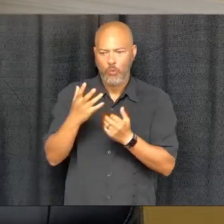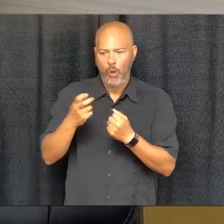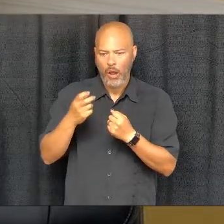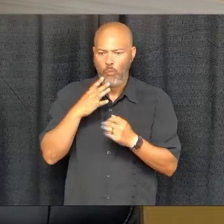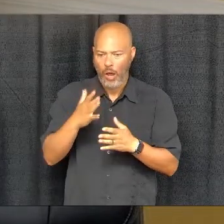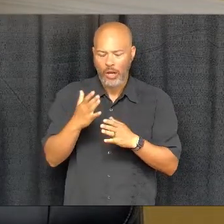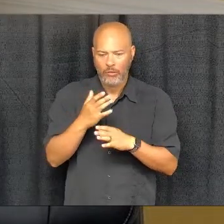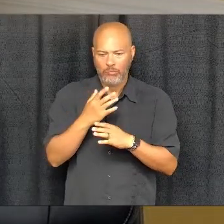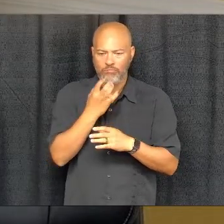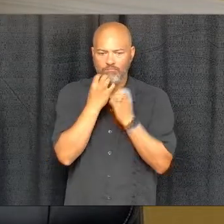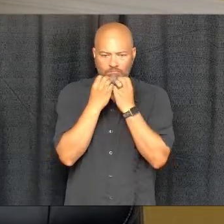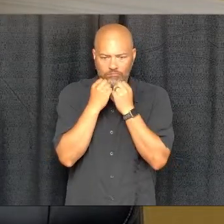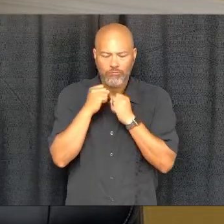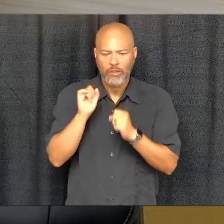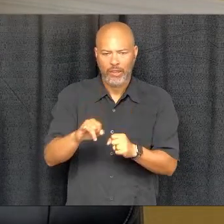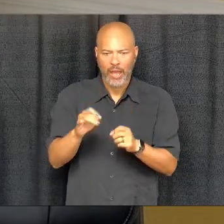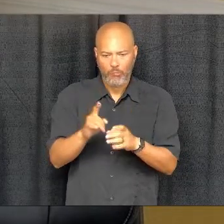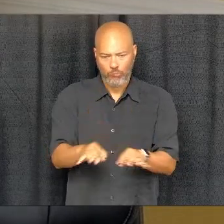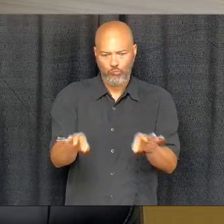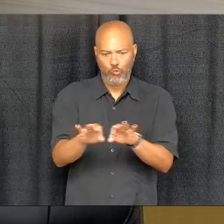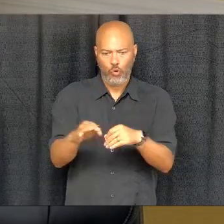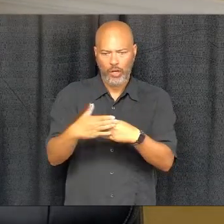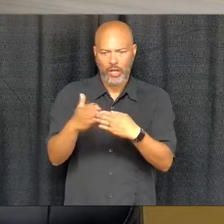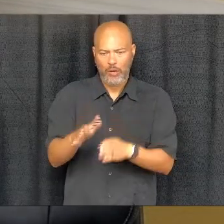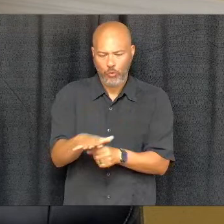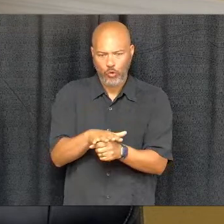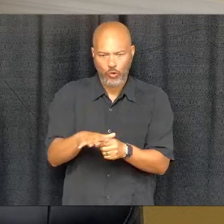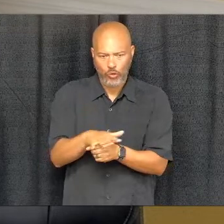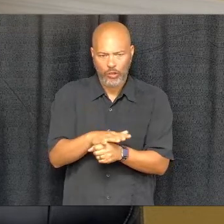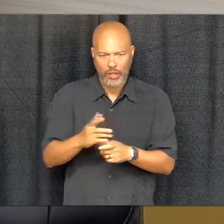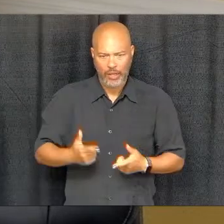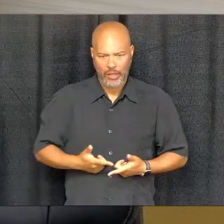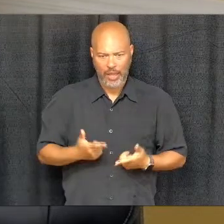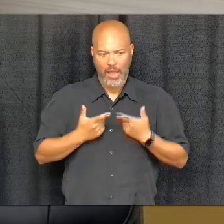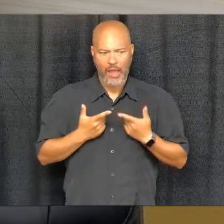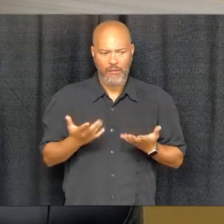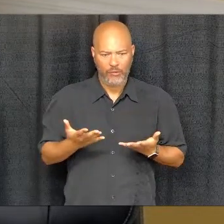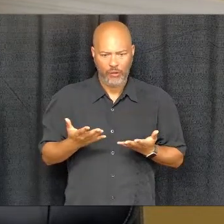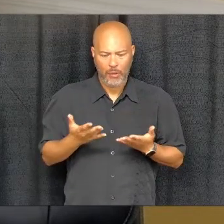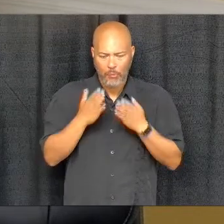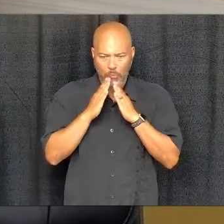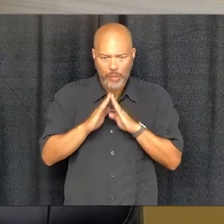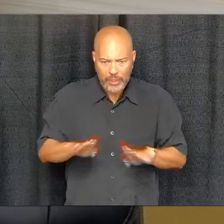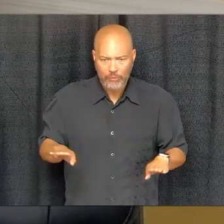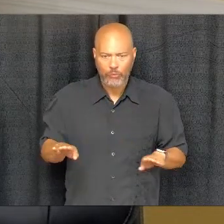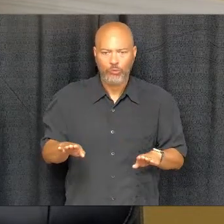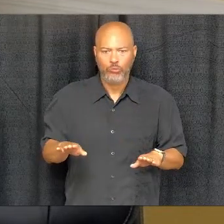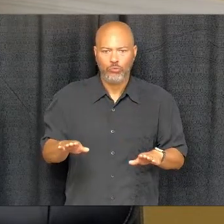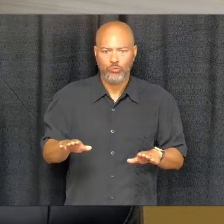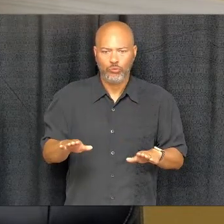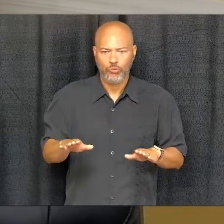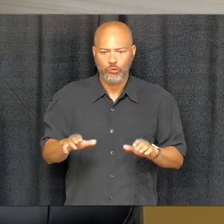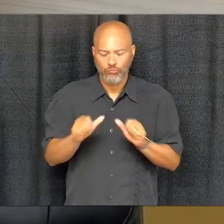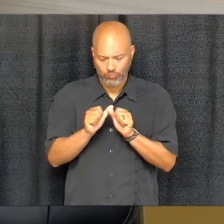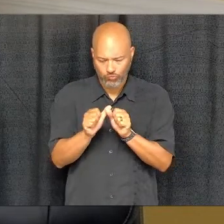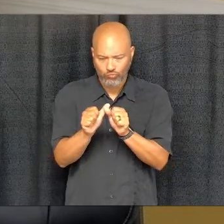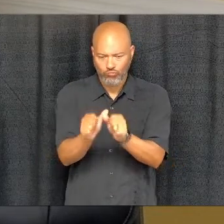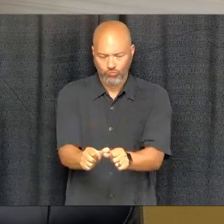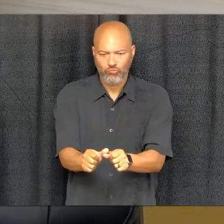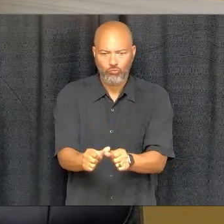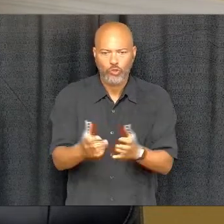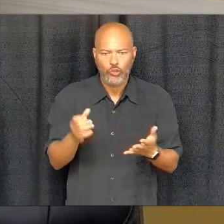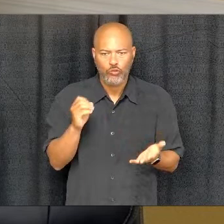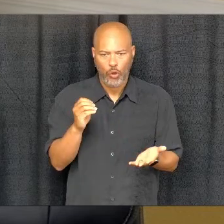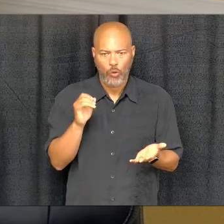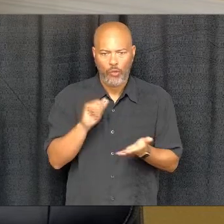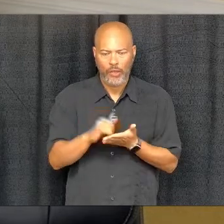neighborhood that was once viable, live, peaceful, stable. And so this